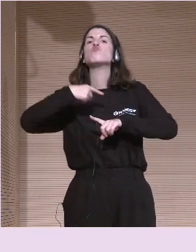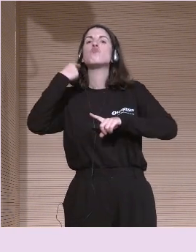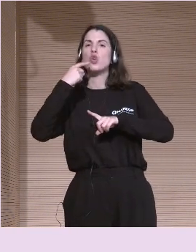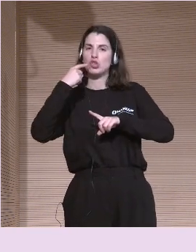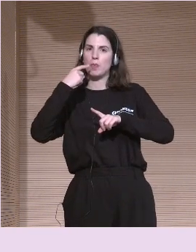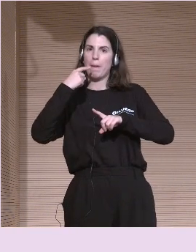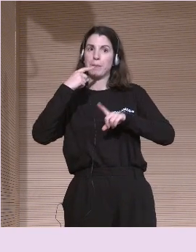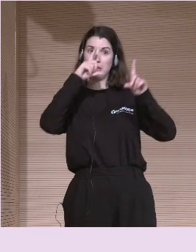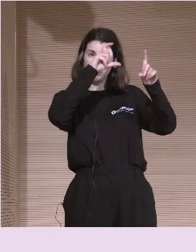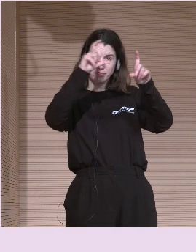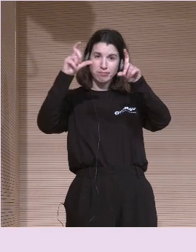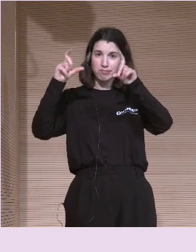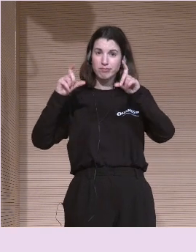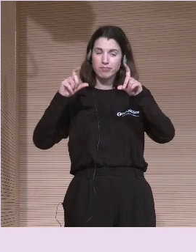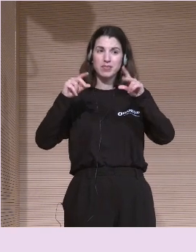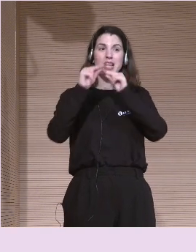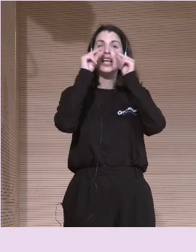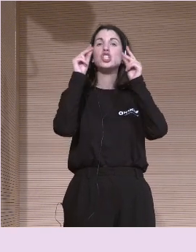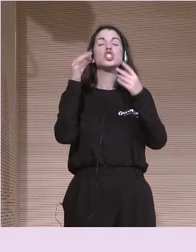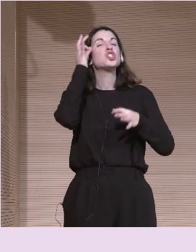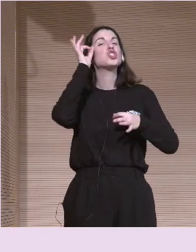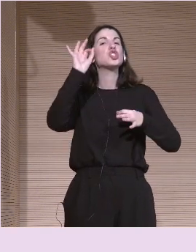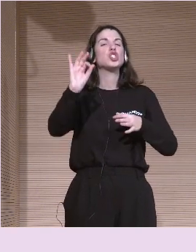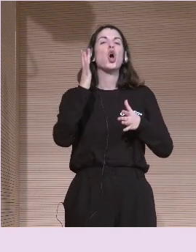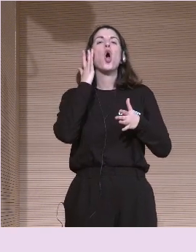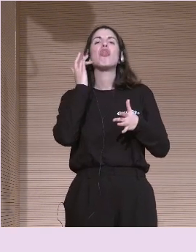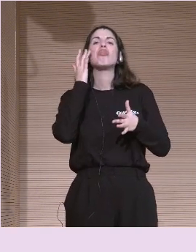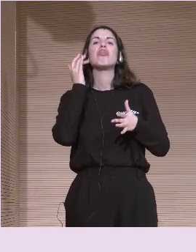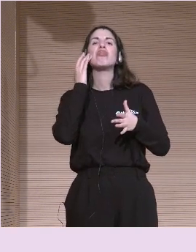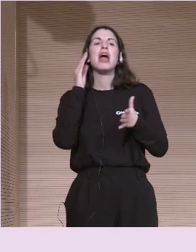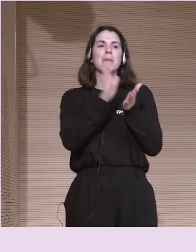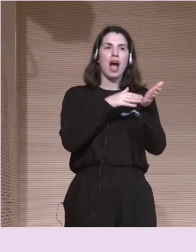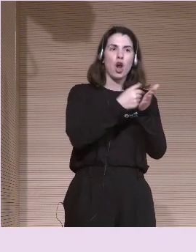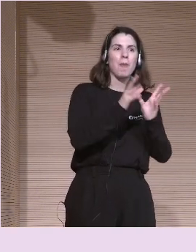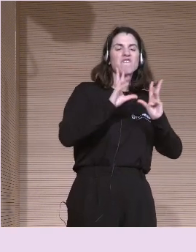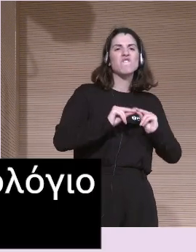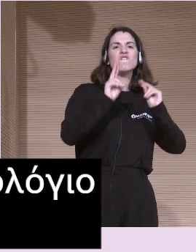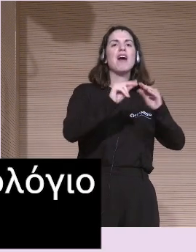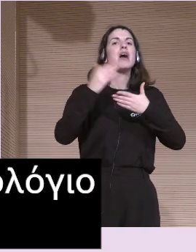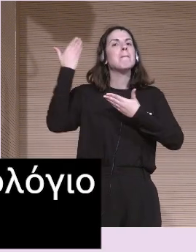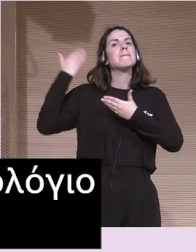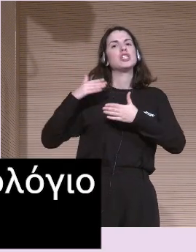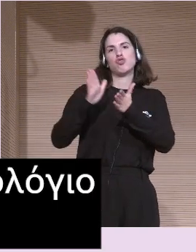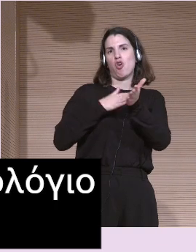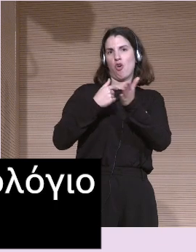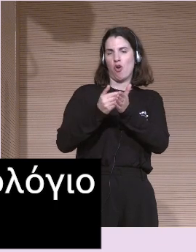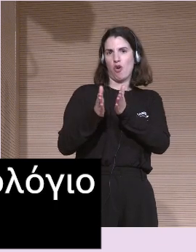actually. You can see that these two people have got an identical skin colour, identical paint colour. But actually, if they were